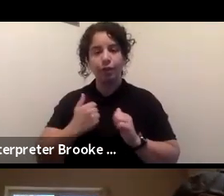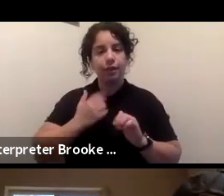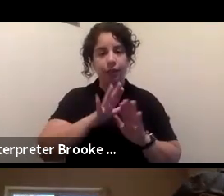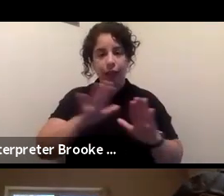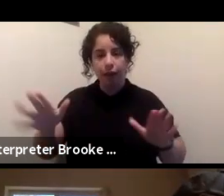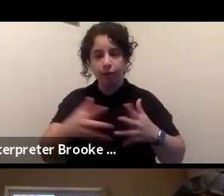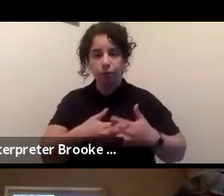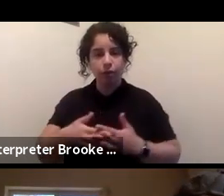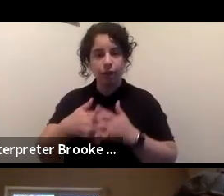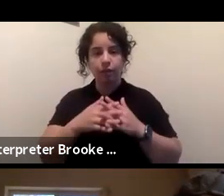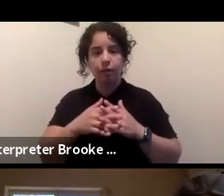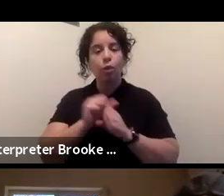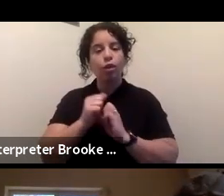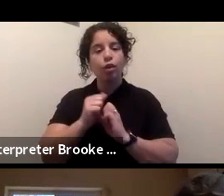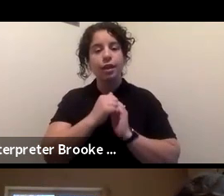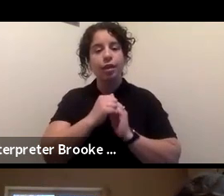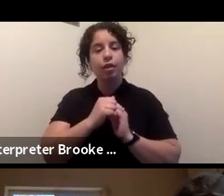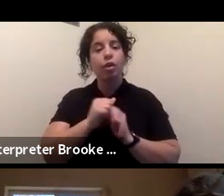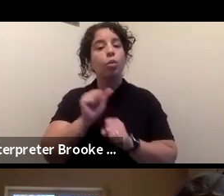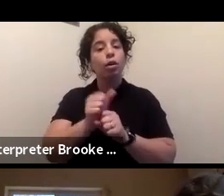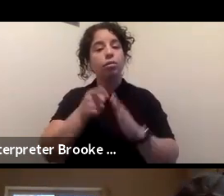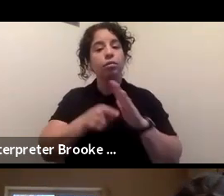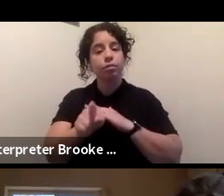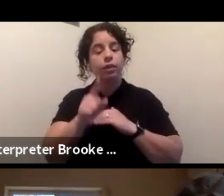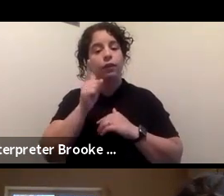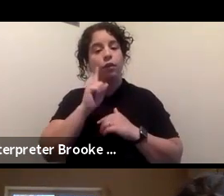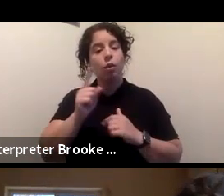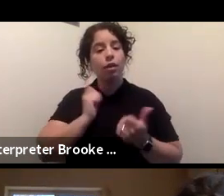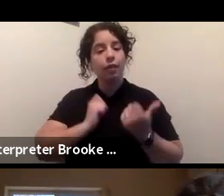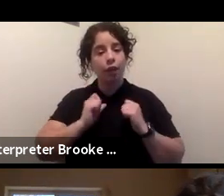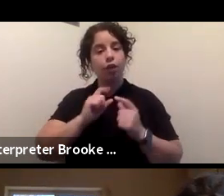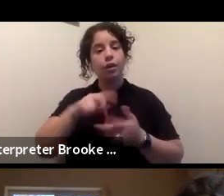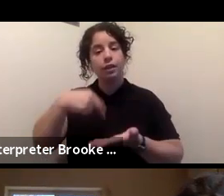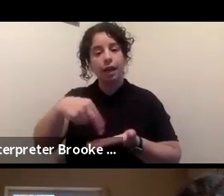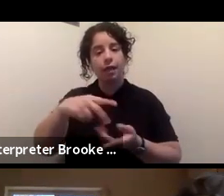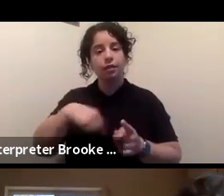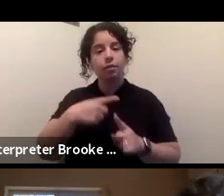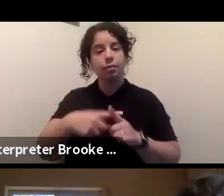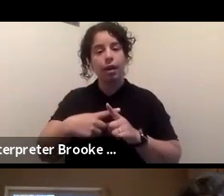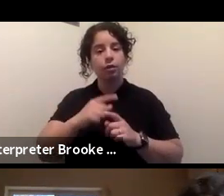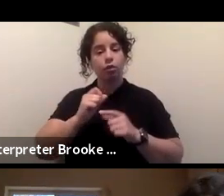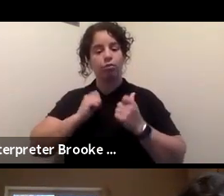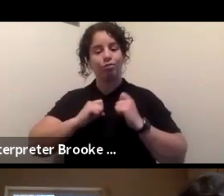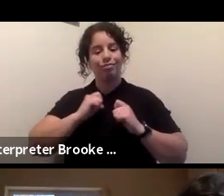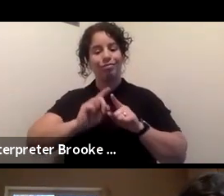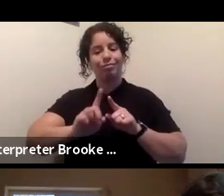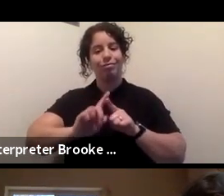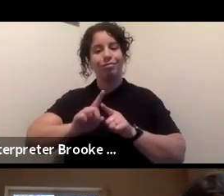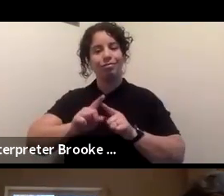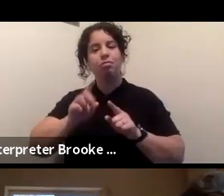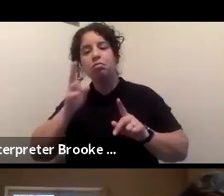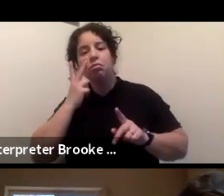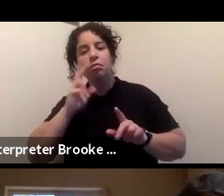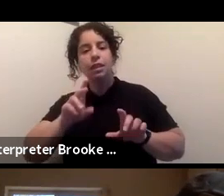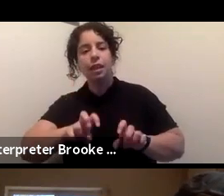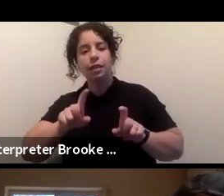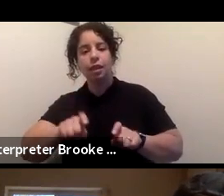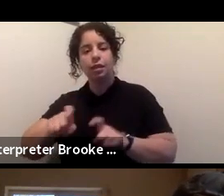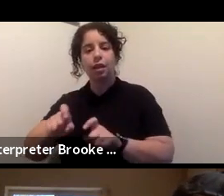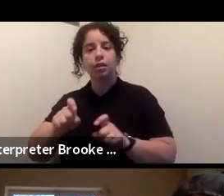States who work in theater, dance, and experimental performance. Using digital platforms, we gather to